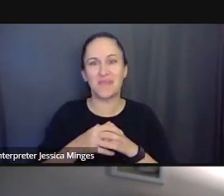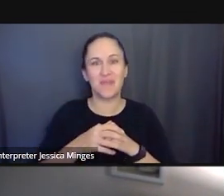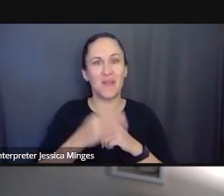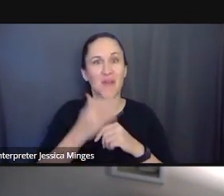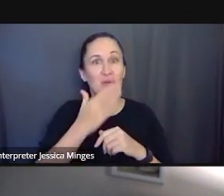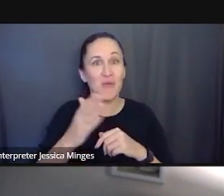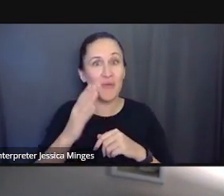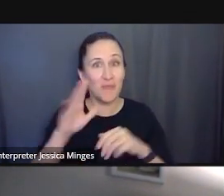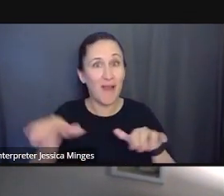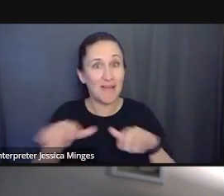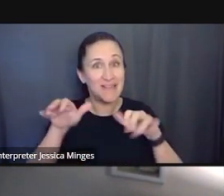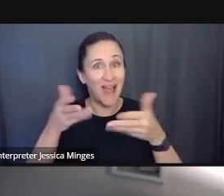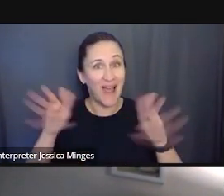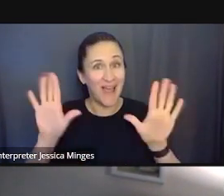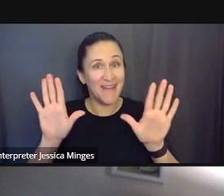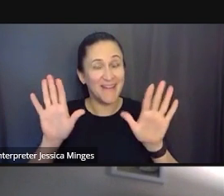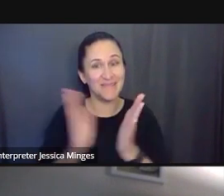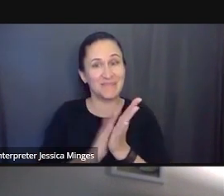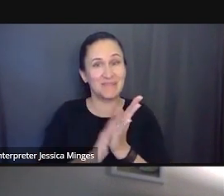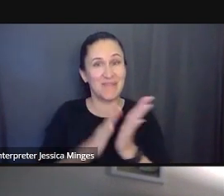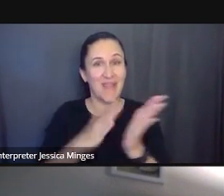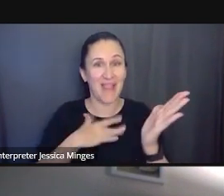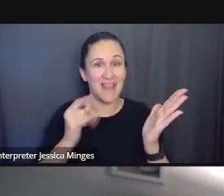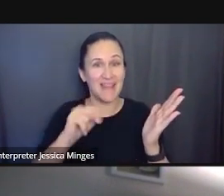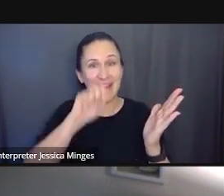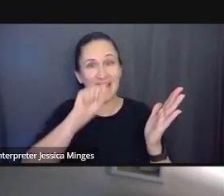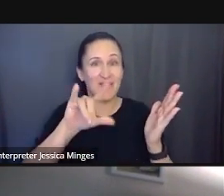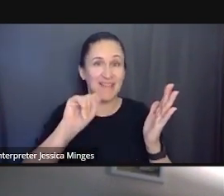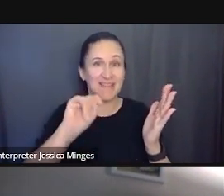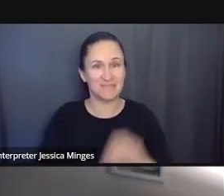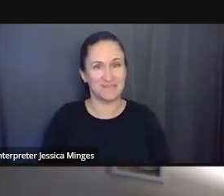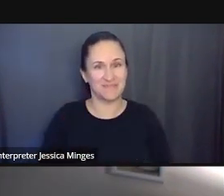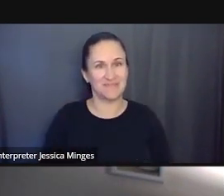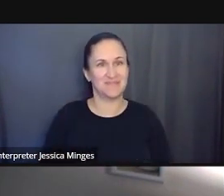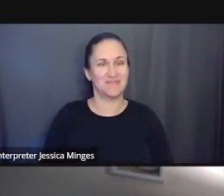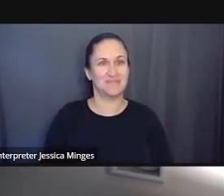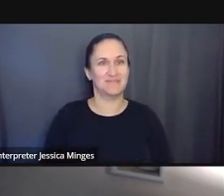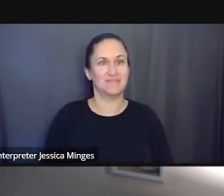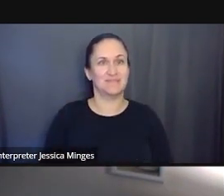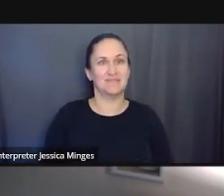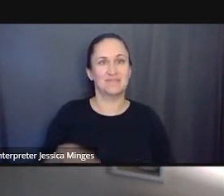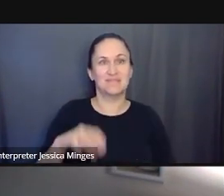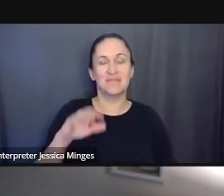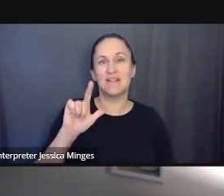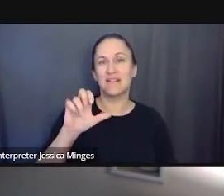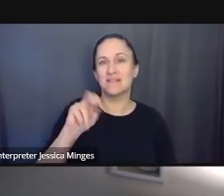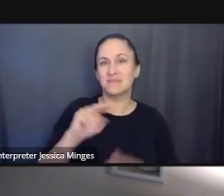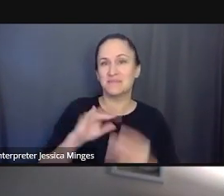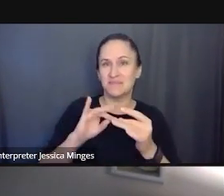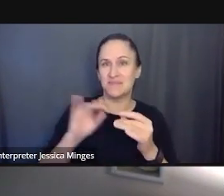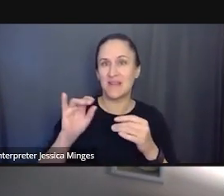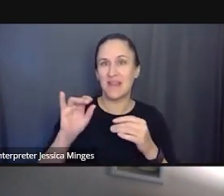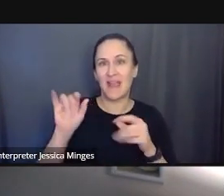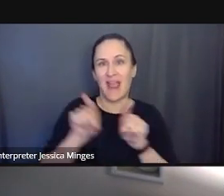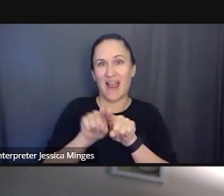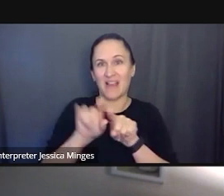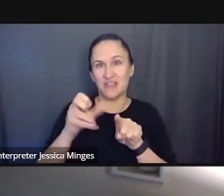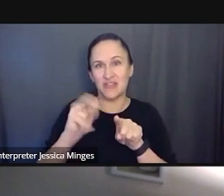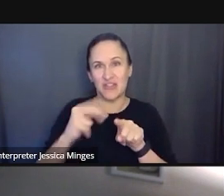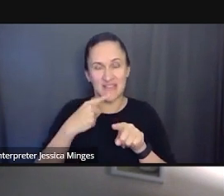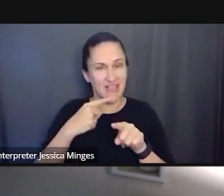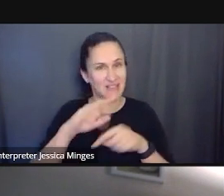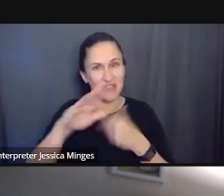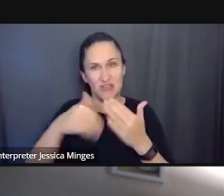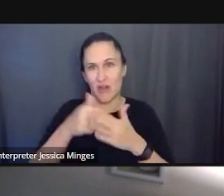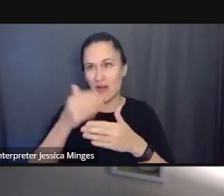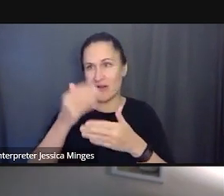done. Very well done. I like it. I love it. Well, it's as John said, all the credit goes to the district leaders who took